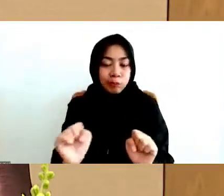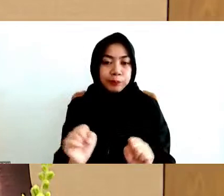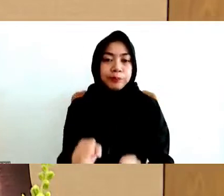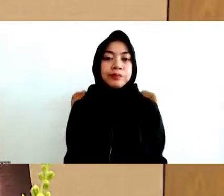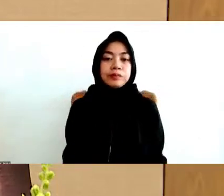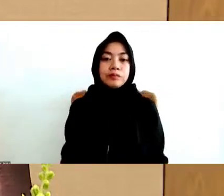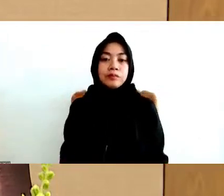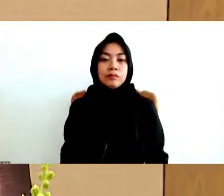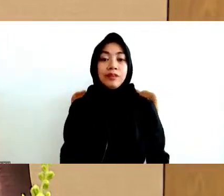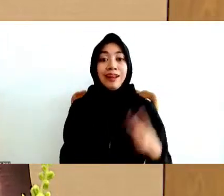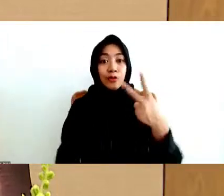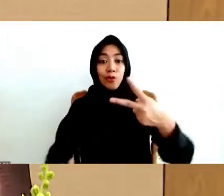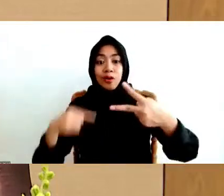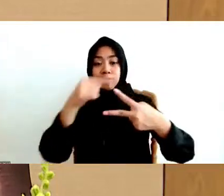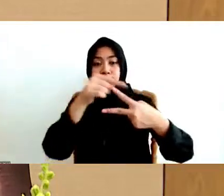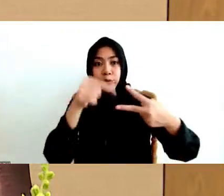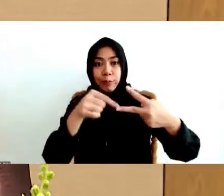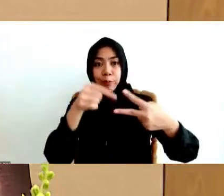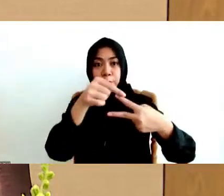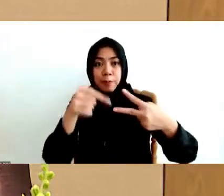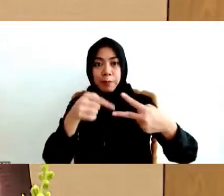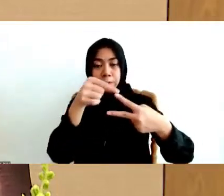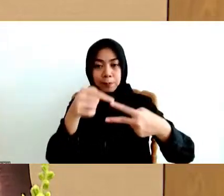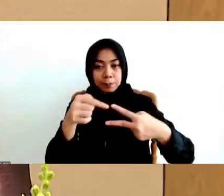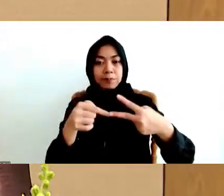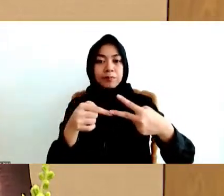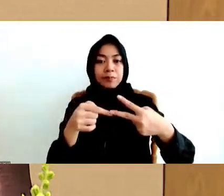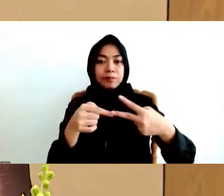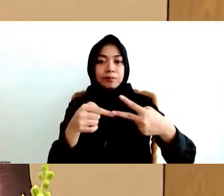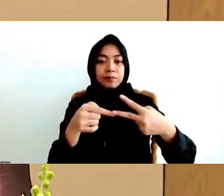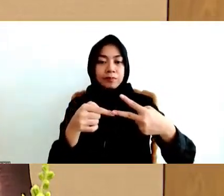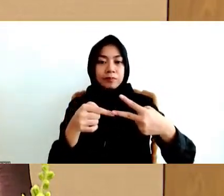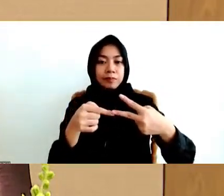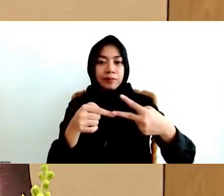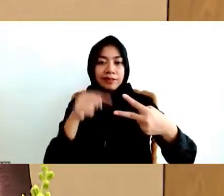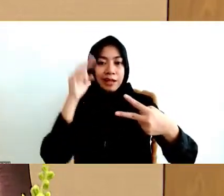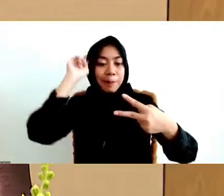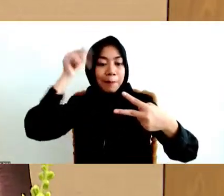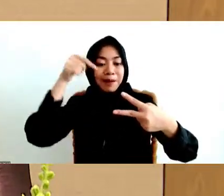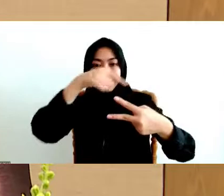principles, the government, that's what the government actually